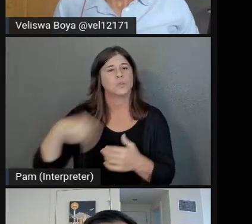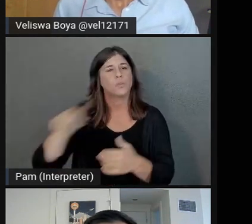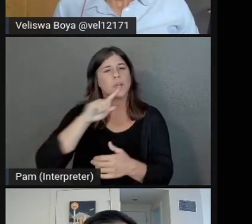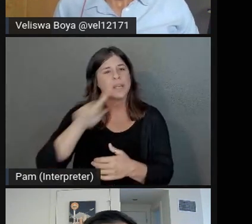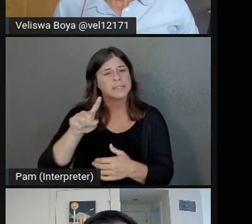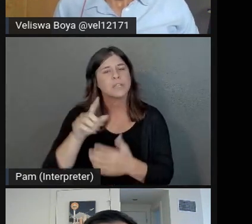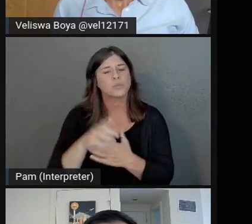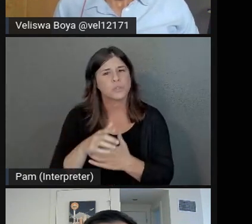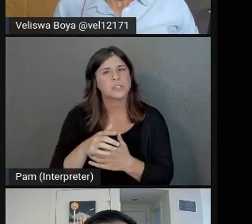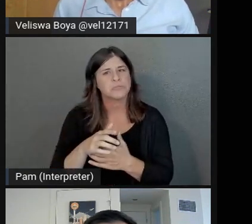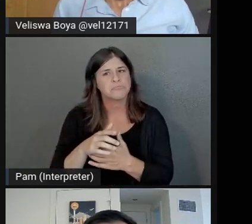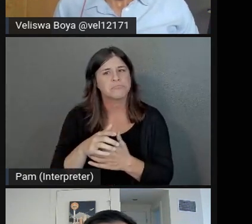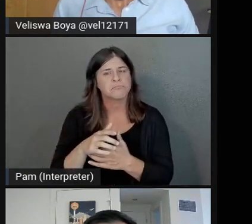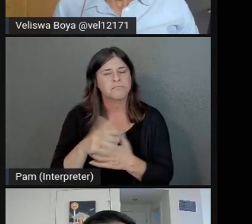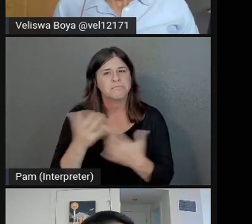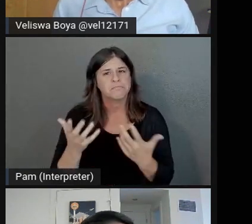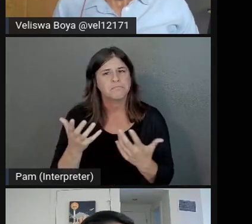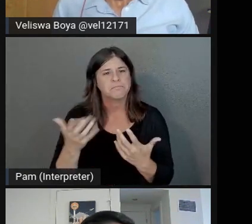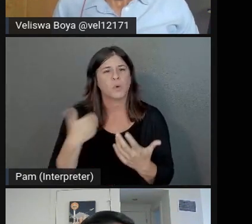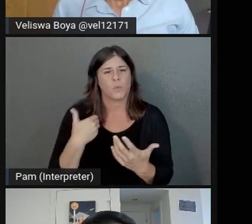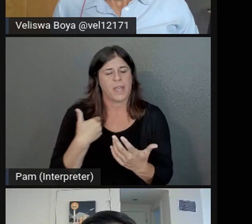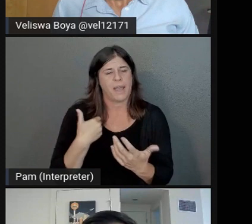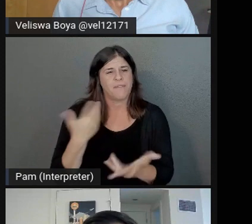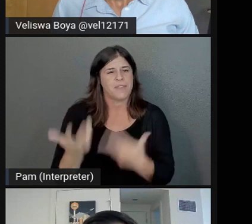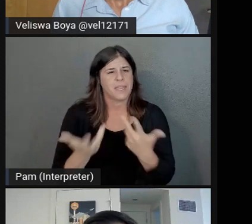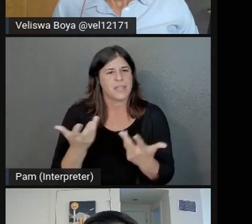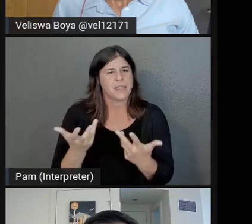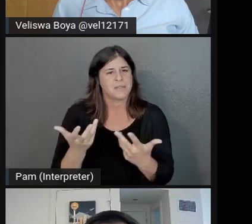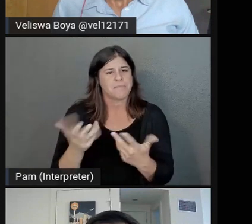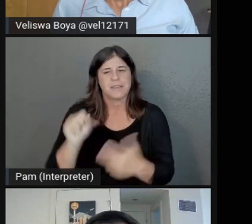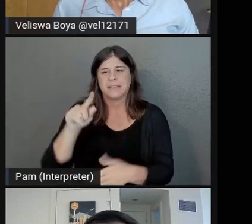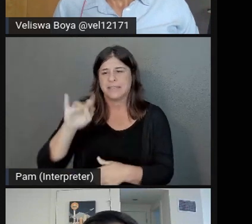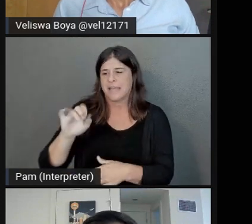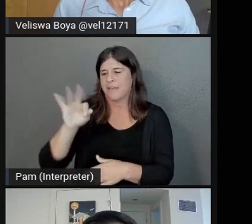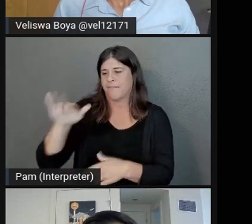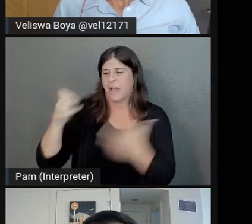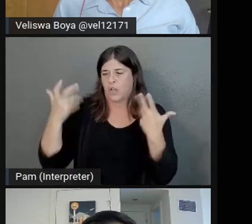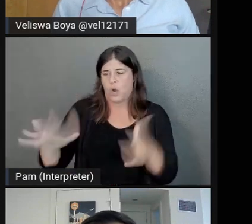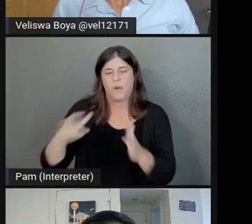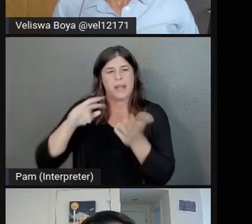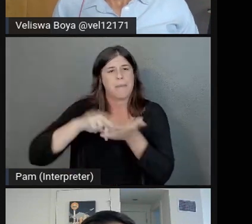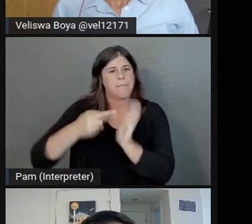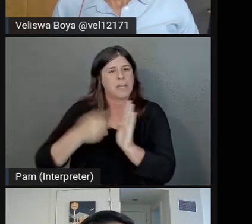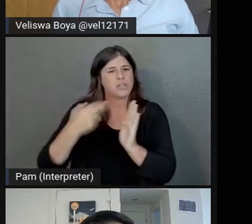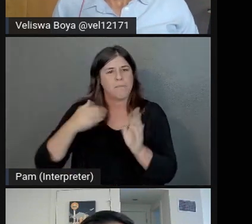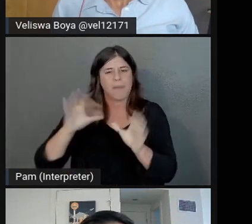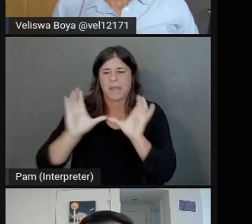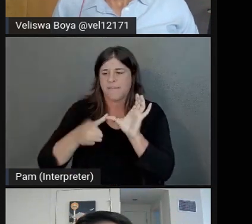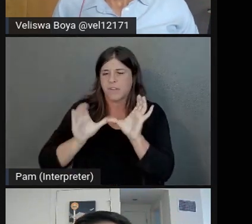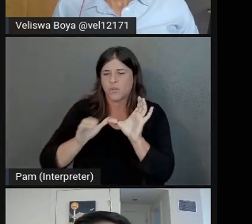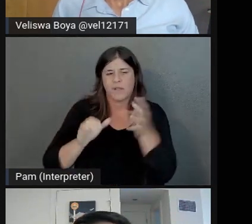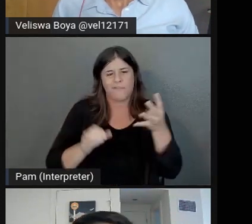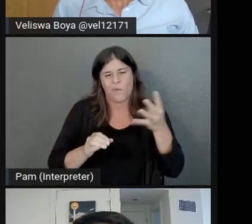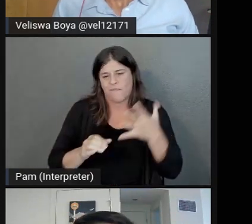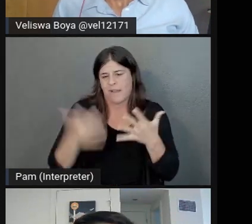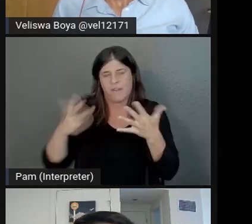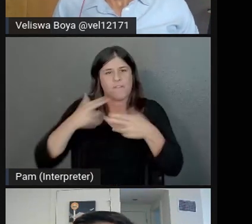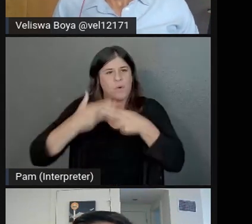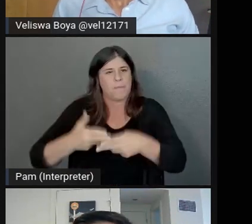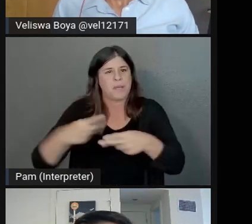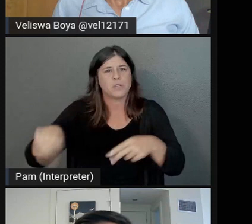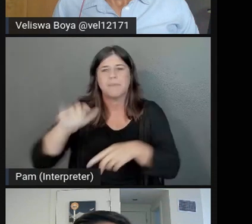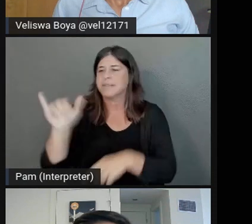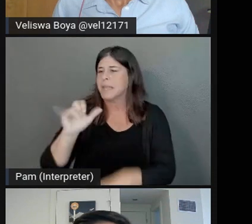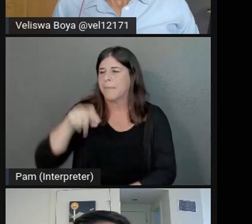essentially pass in, we have the state file already mentioned in my configuration file that I highlighted. Same API